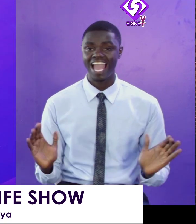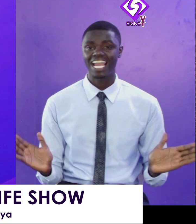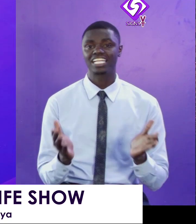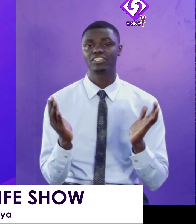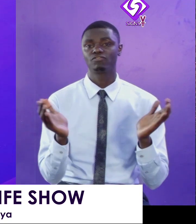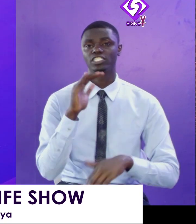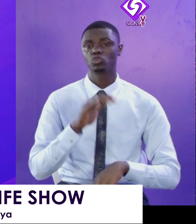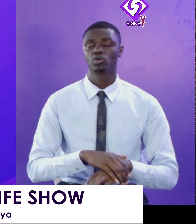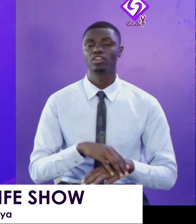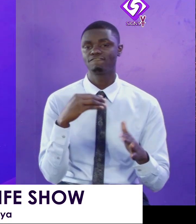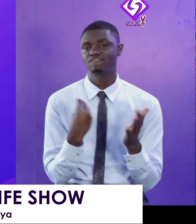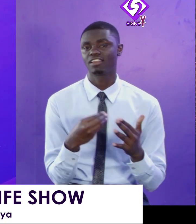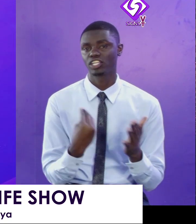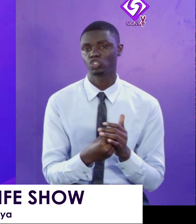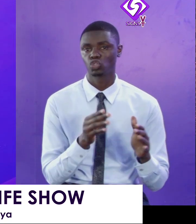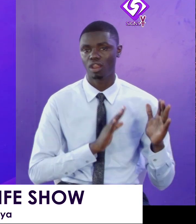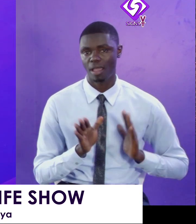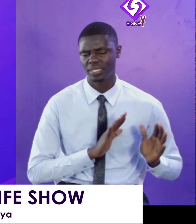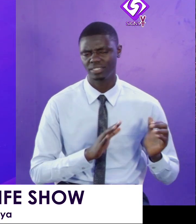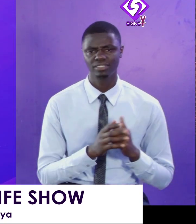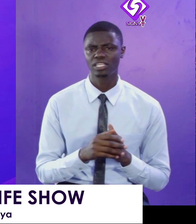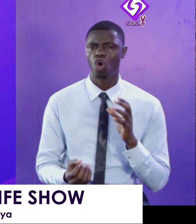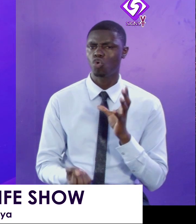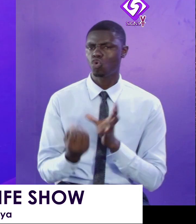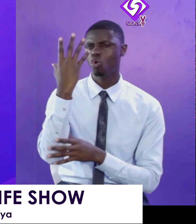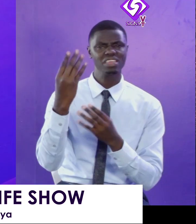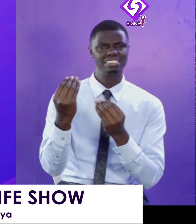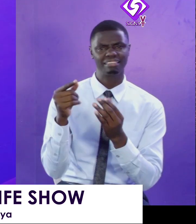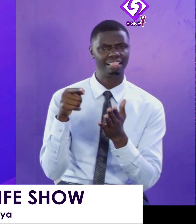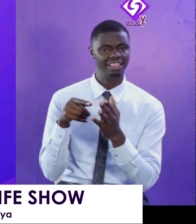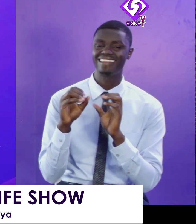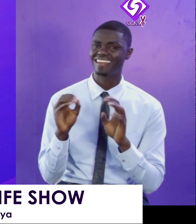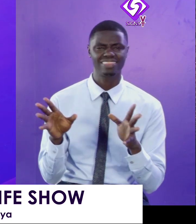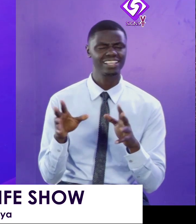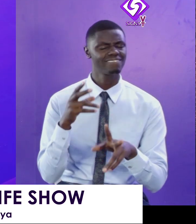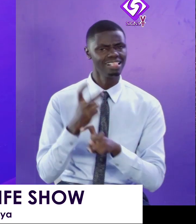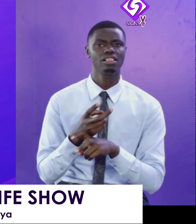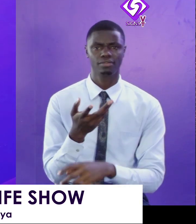cultivating good financial habits. Growth is not easy. Growth is difficult.